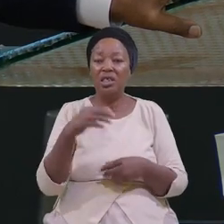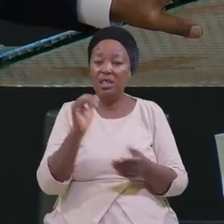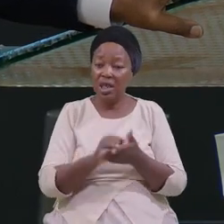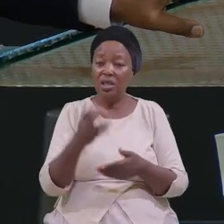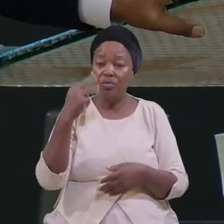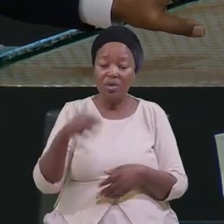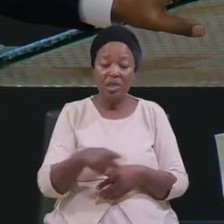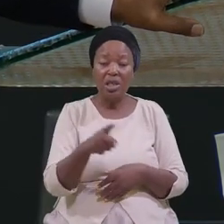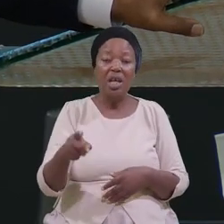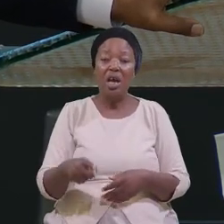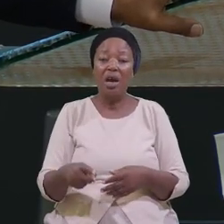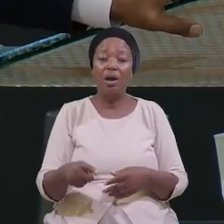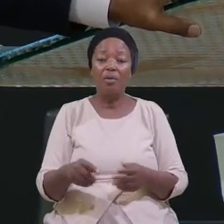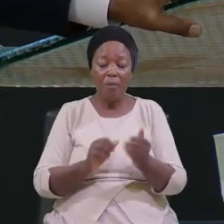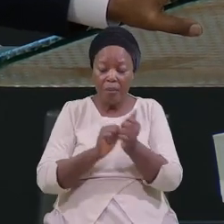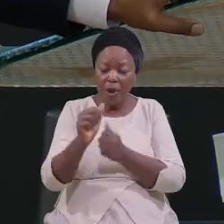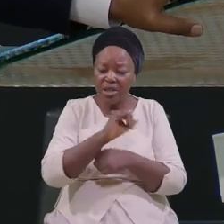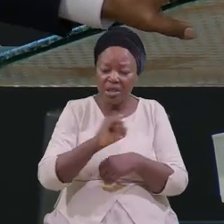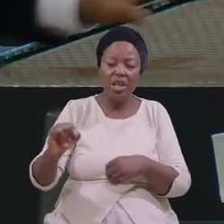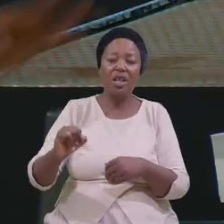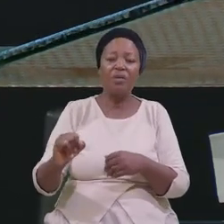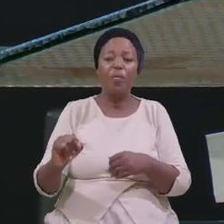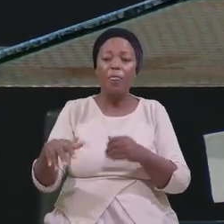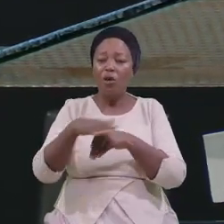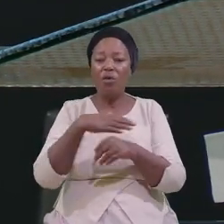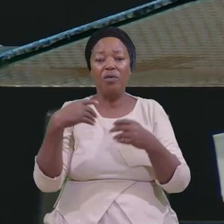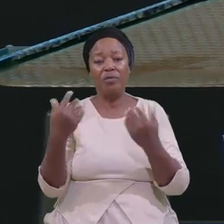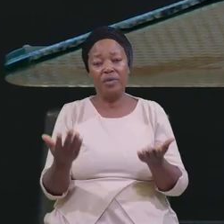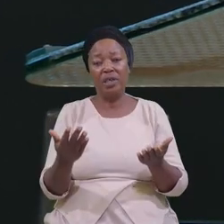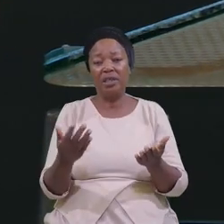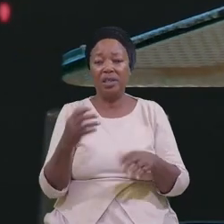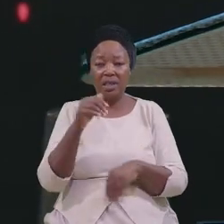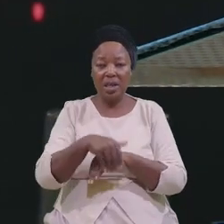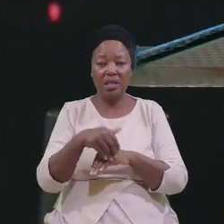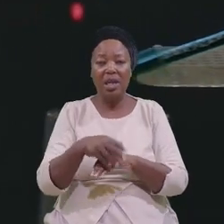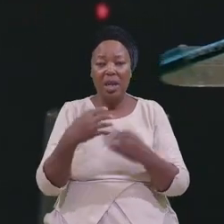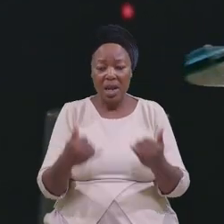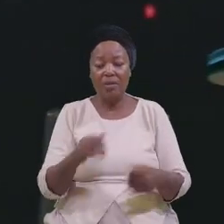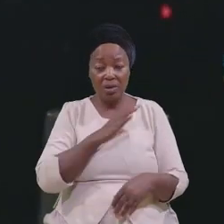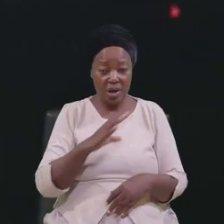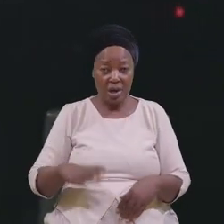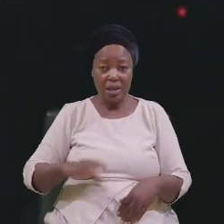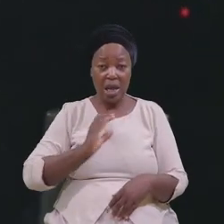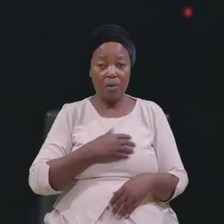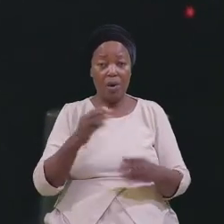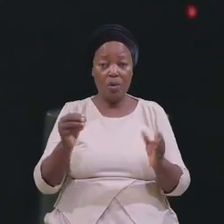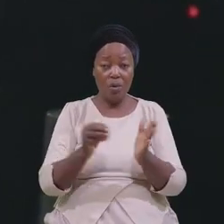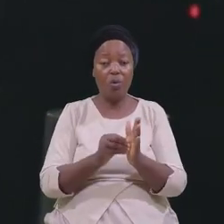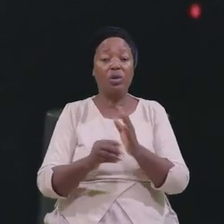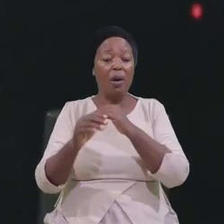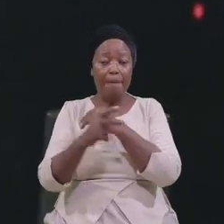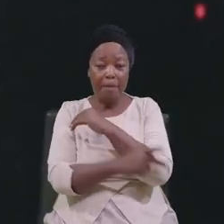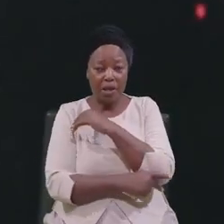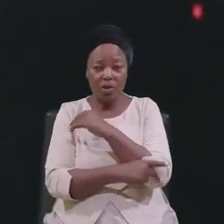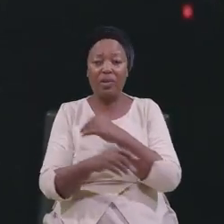that was their passing over symbol. But now Christ, our Passover, is sacrificed for